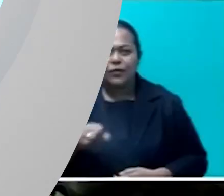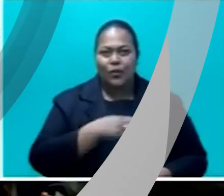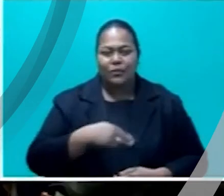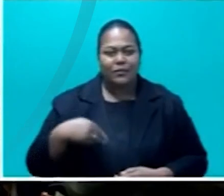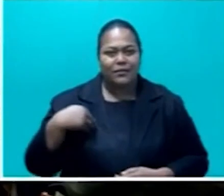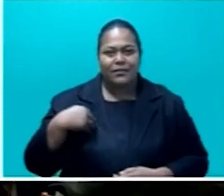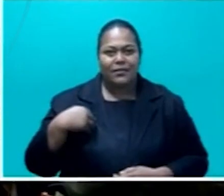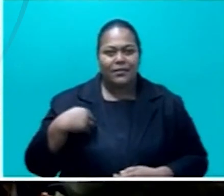statement for today.